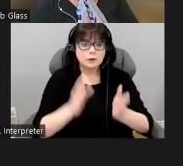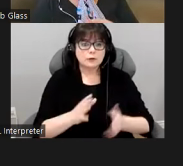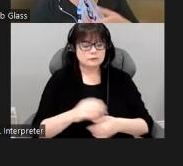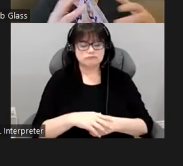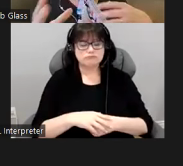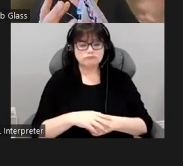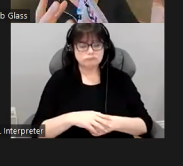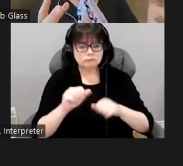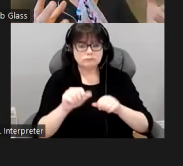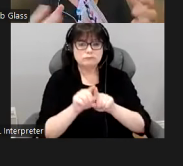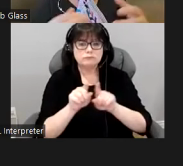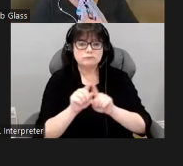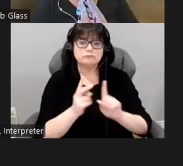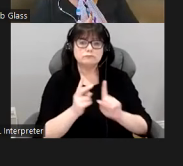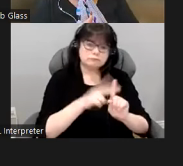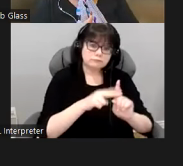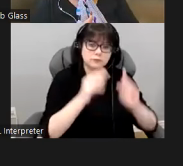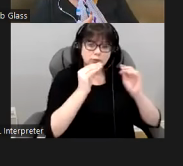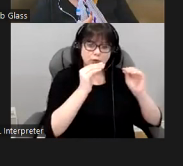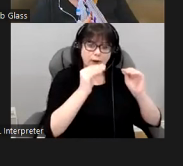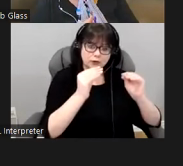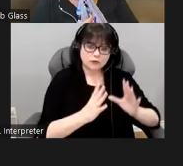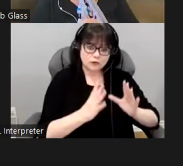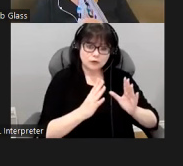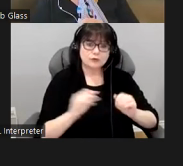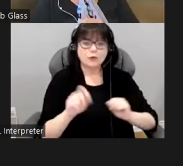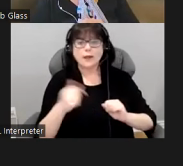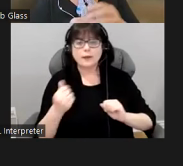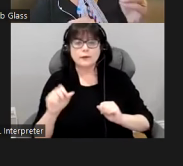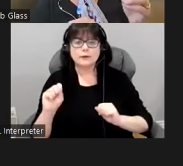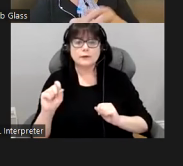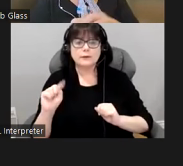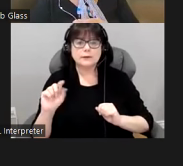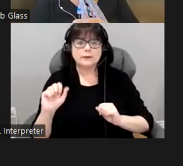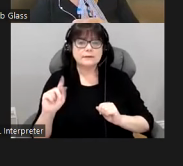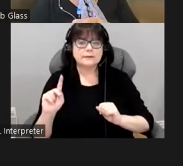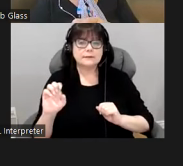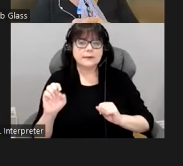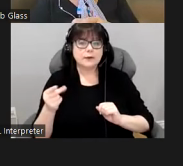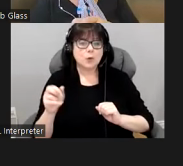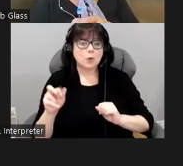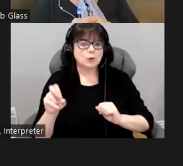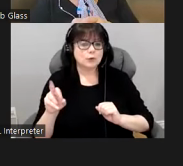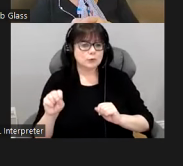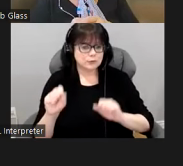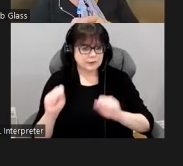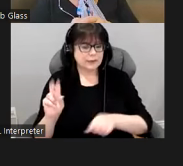other stakeholders who work closely with LBS. So it was nice actually that there was a very